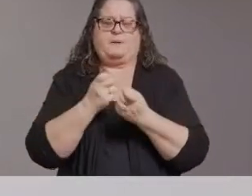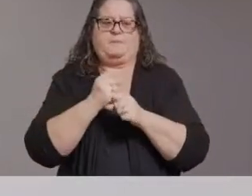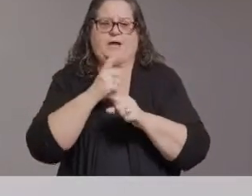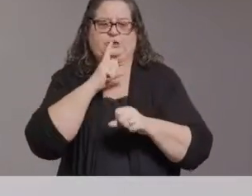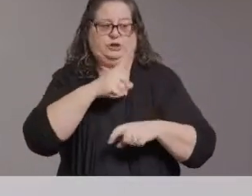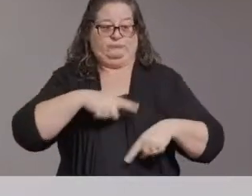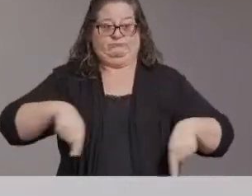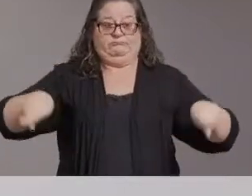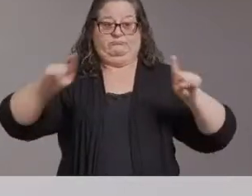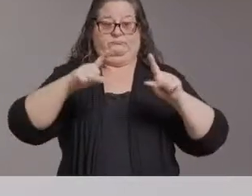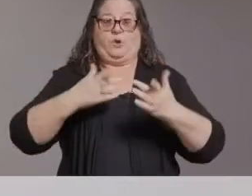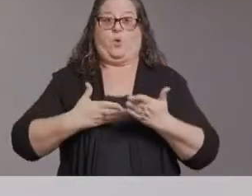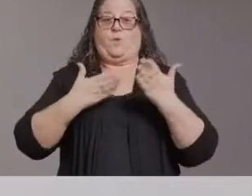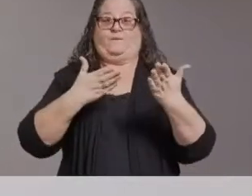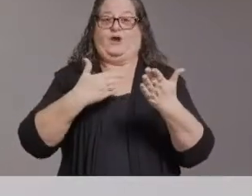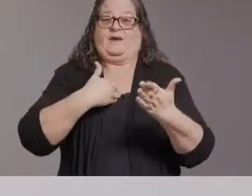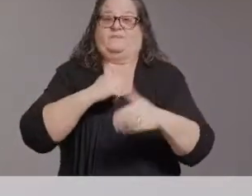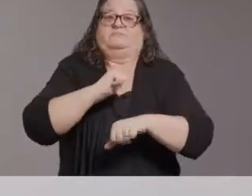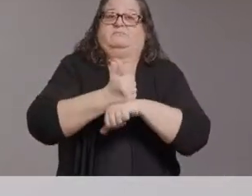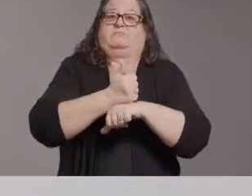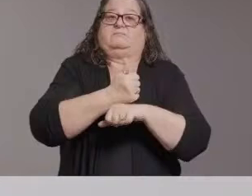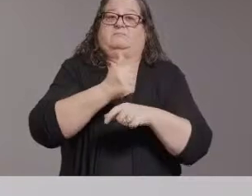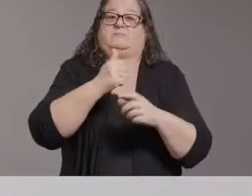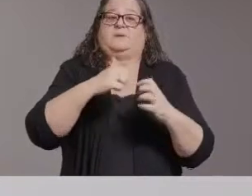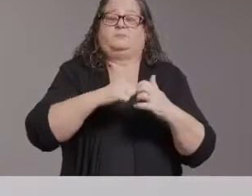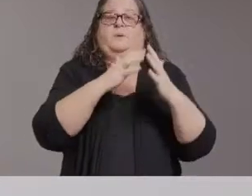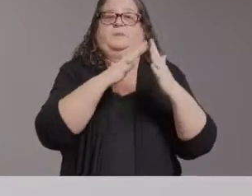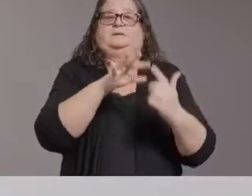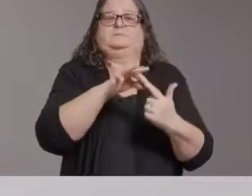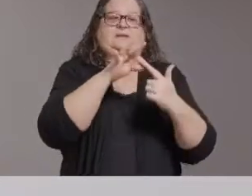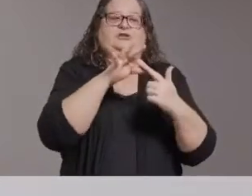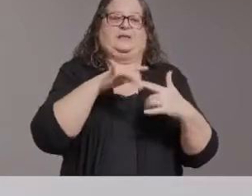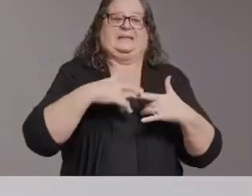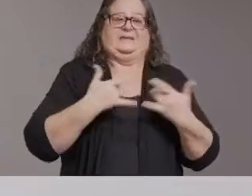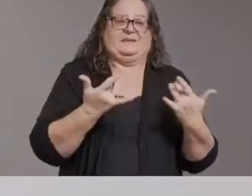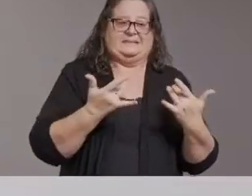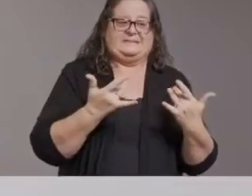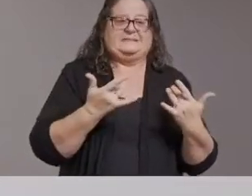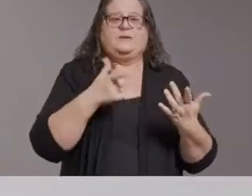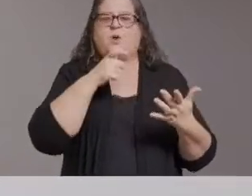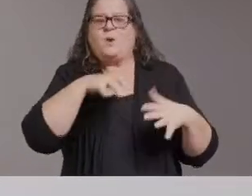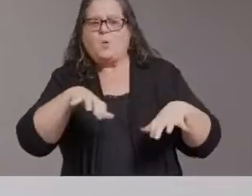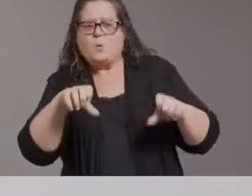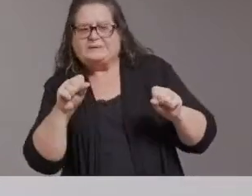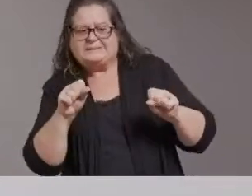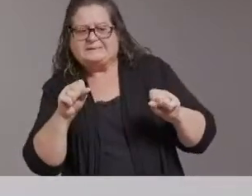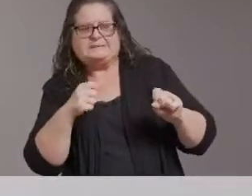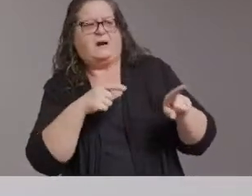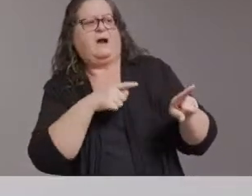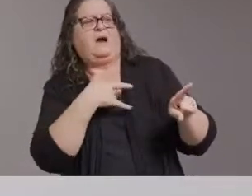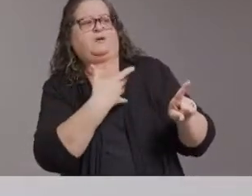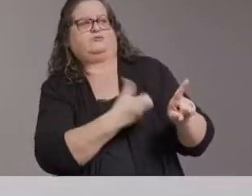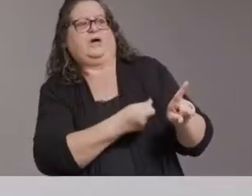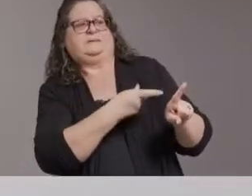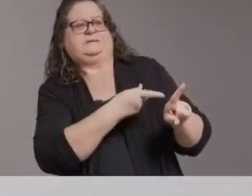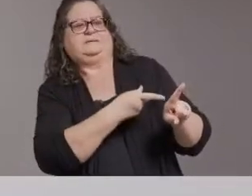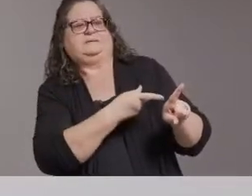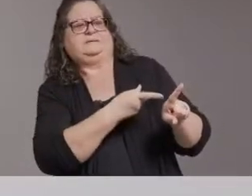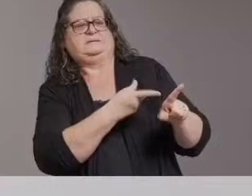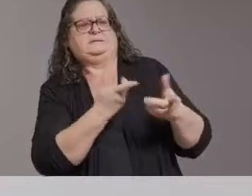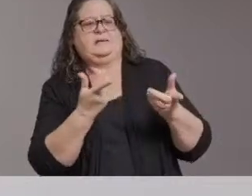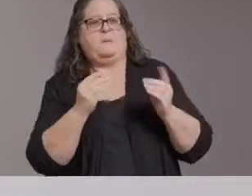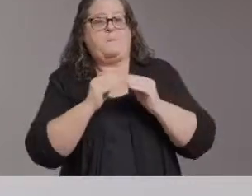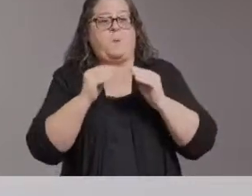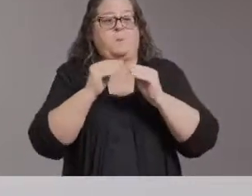those communities, that they are put on by trusted community providers. And as we get more and more vaccine, we know that